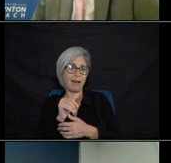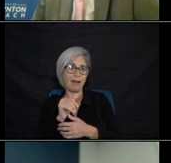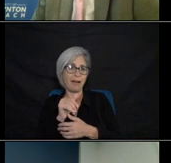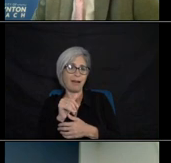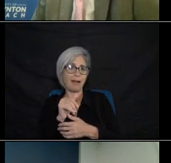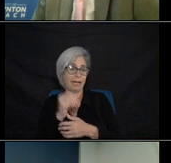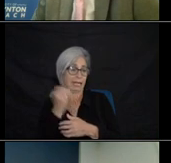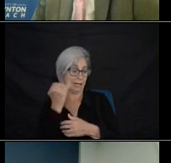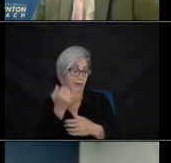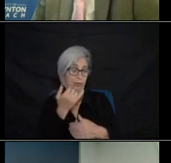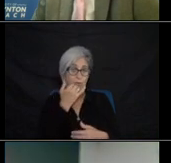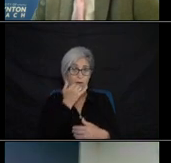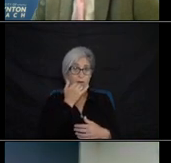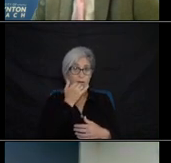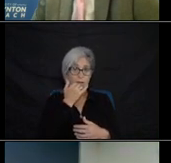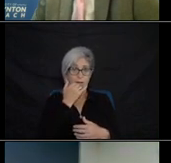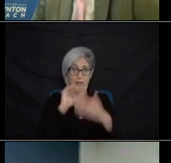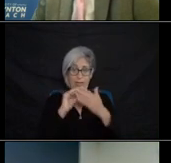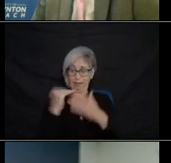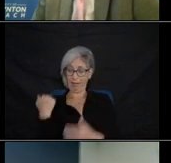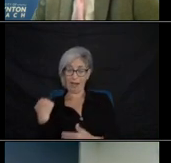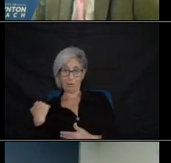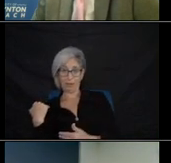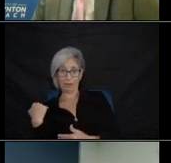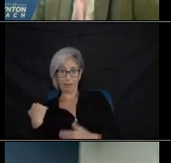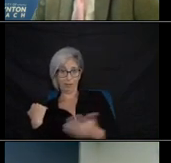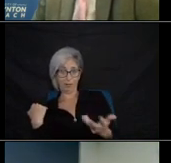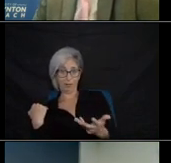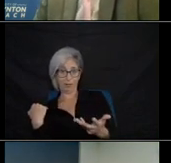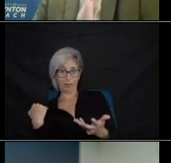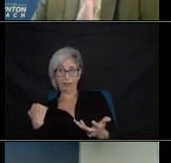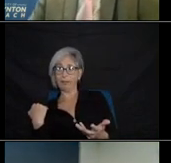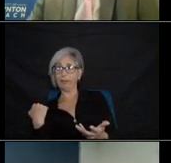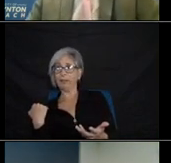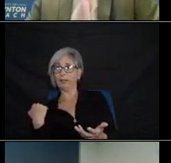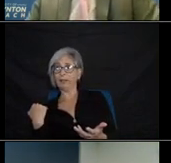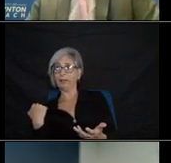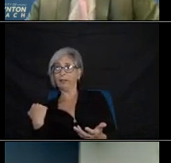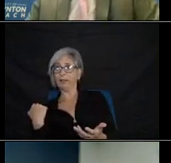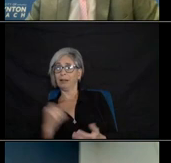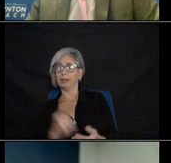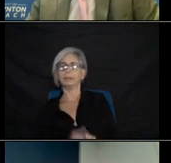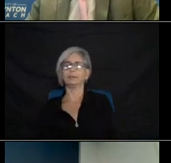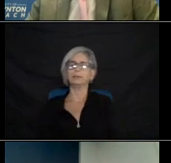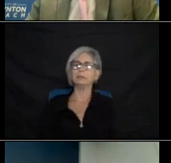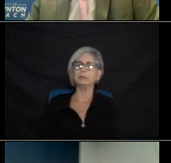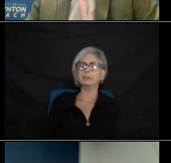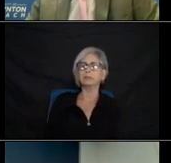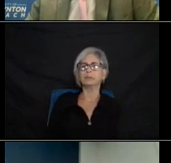being wrong, is the city liable? And the city gets to require additional